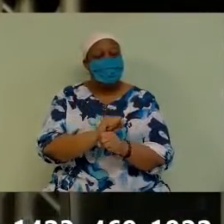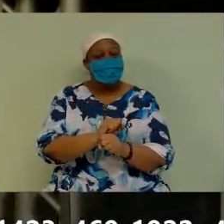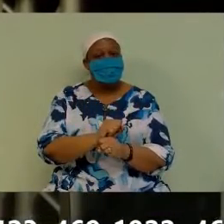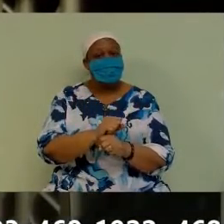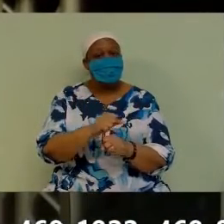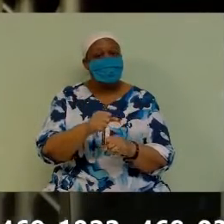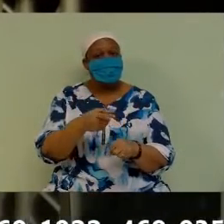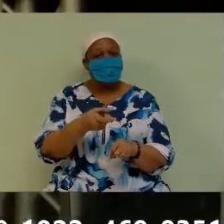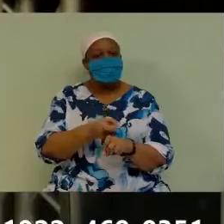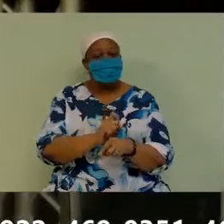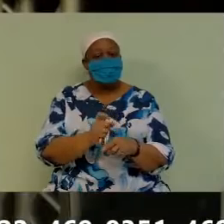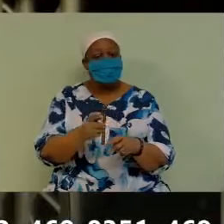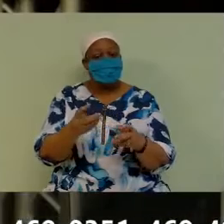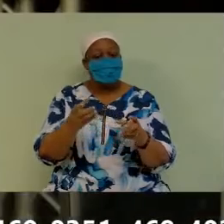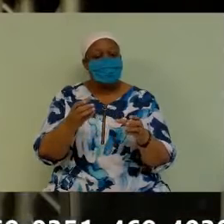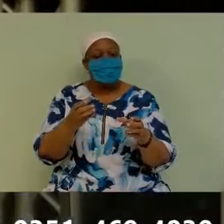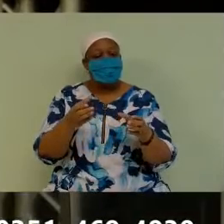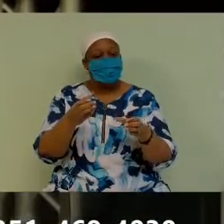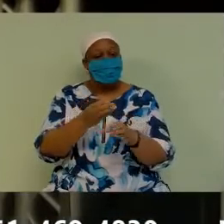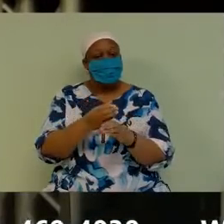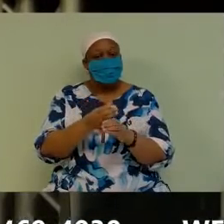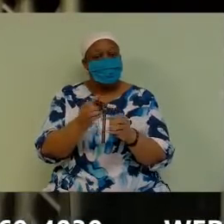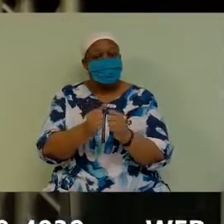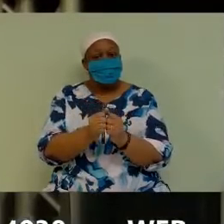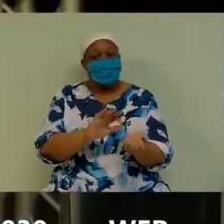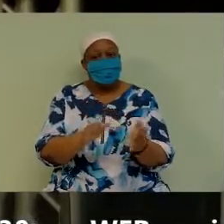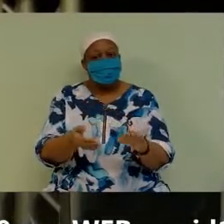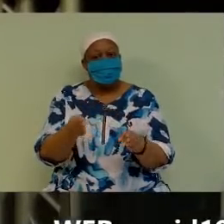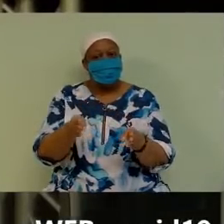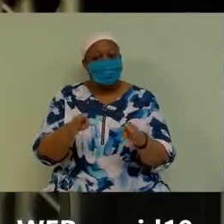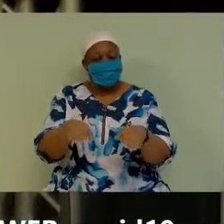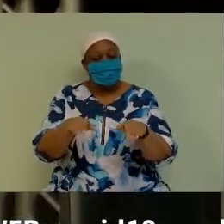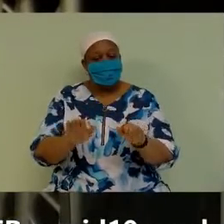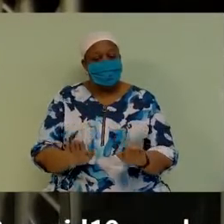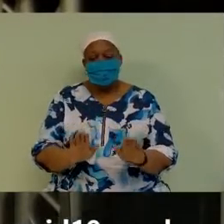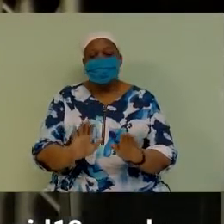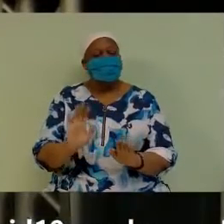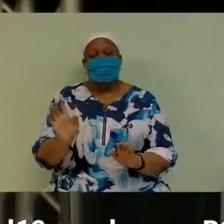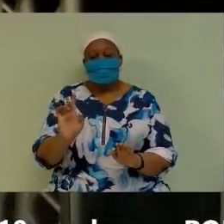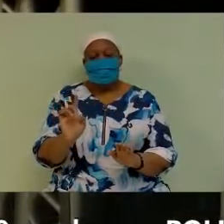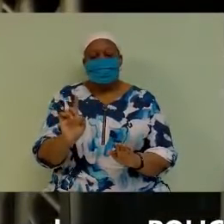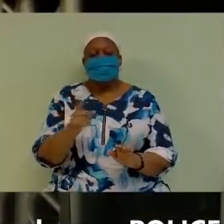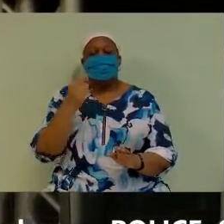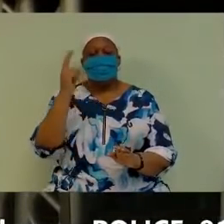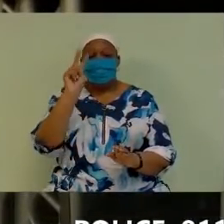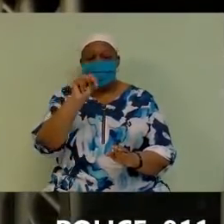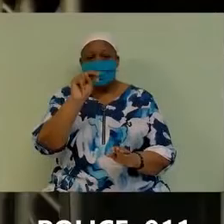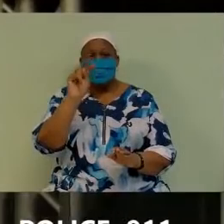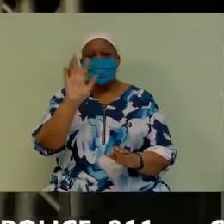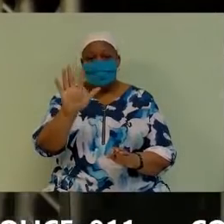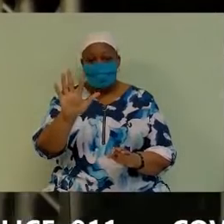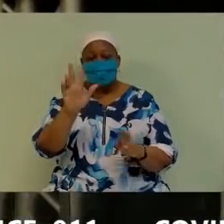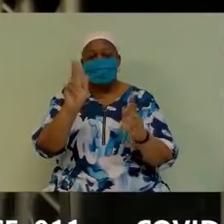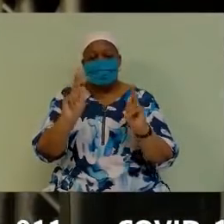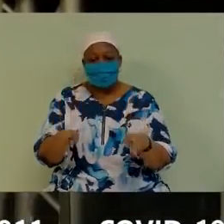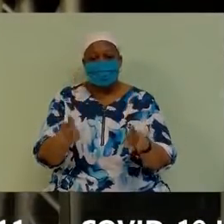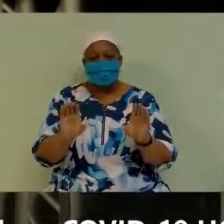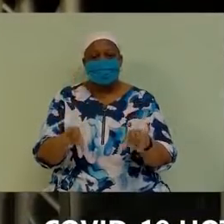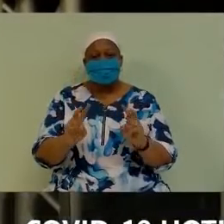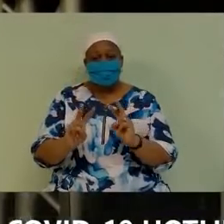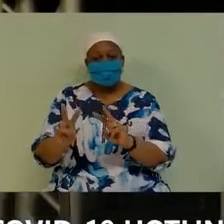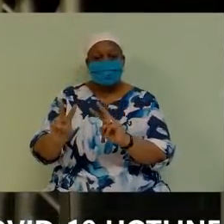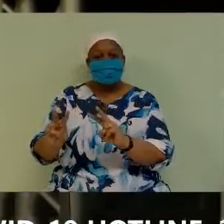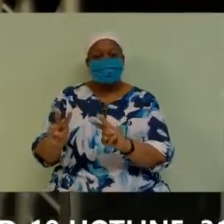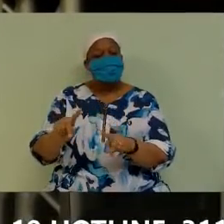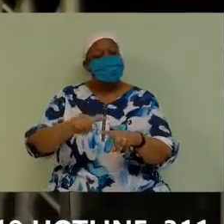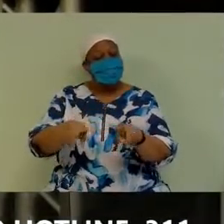are working at the funeral. So 25 family members plus the officiating pastor and other